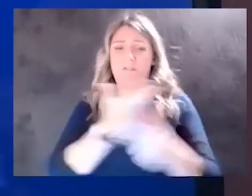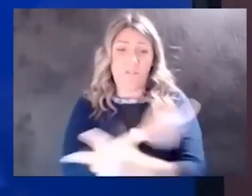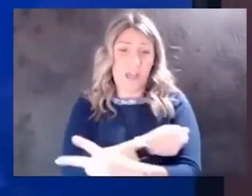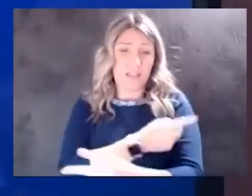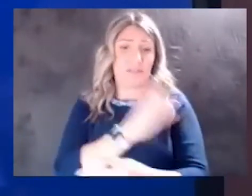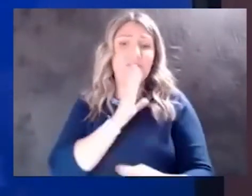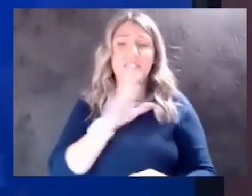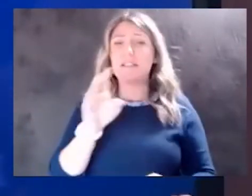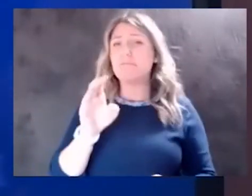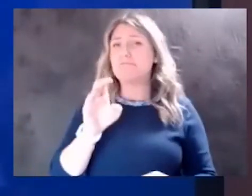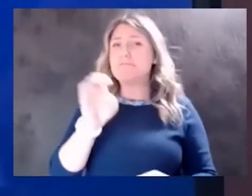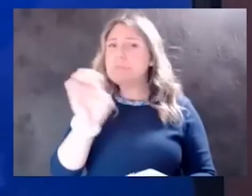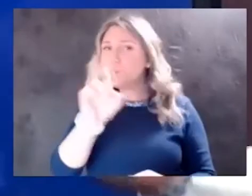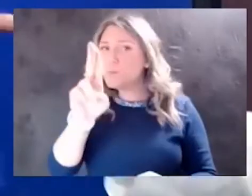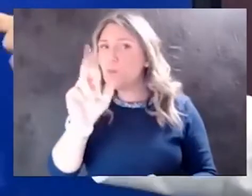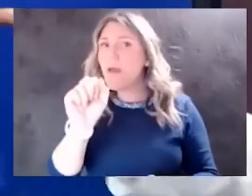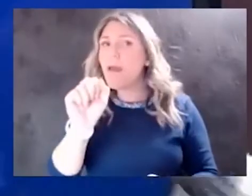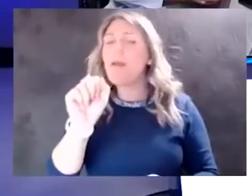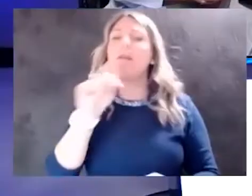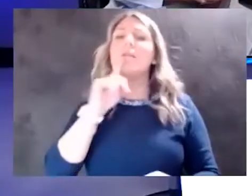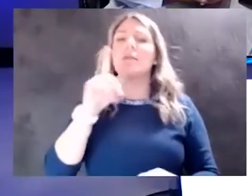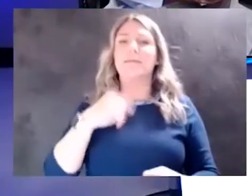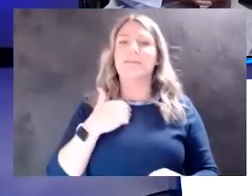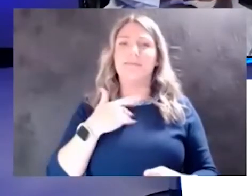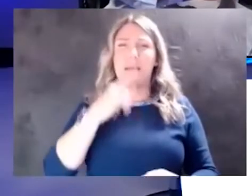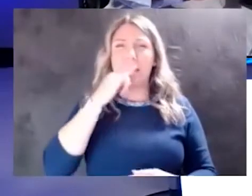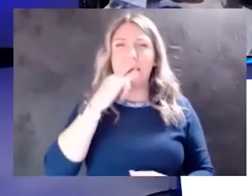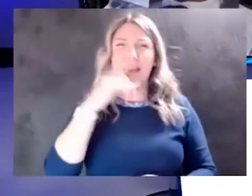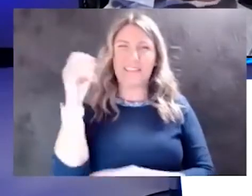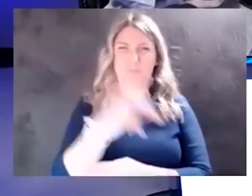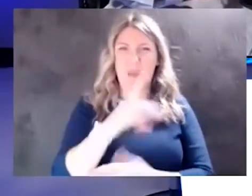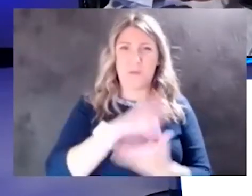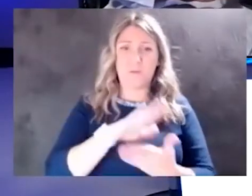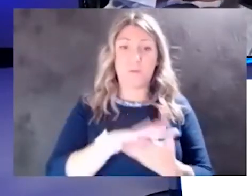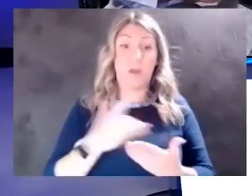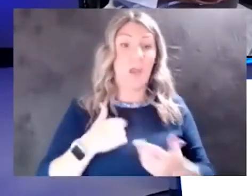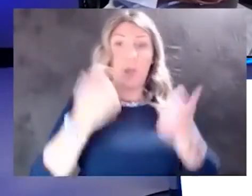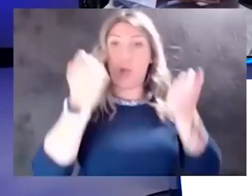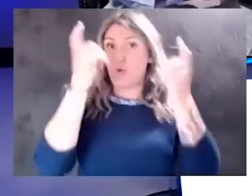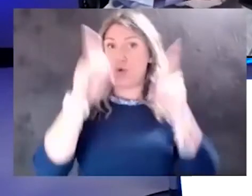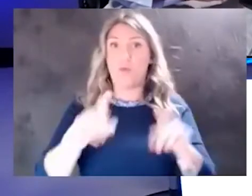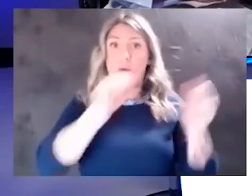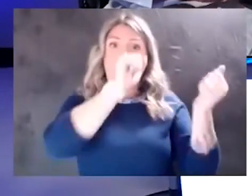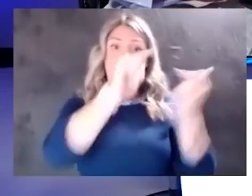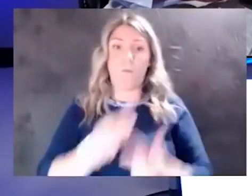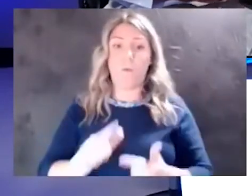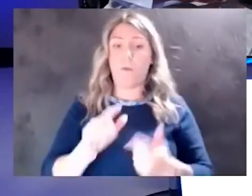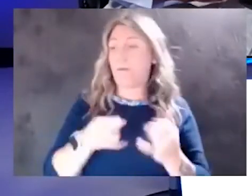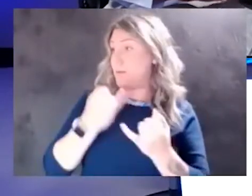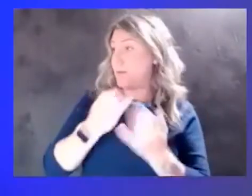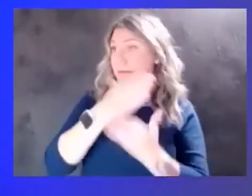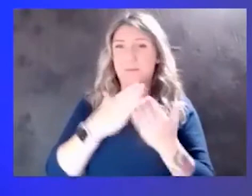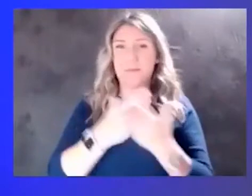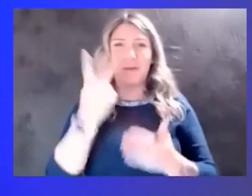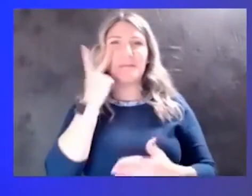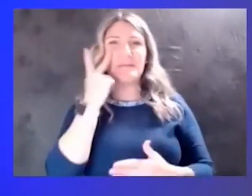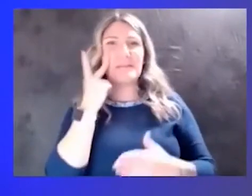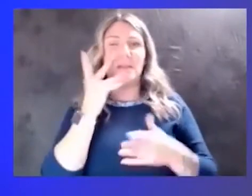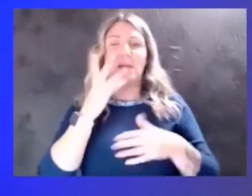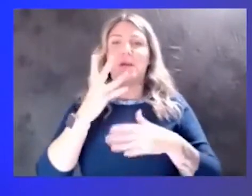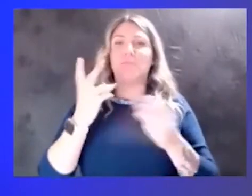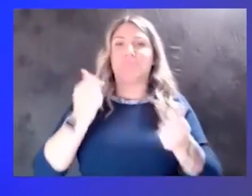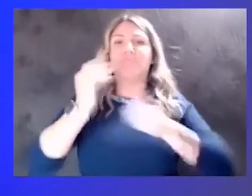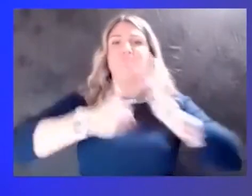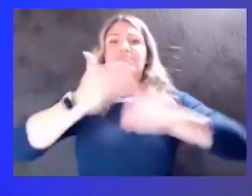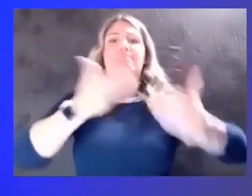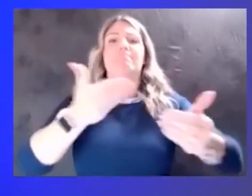for younger kids by the time we head back to school. Yeah, I would agree with all of that, especially that last part. The way we've seen the expedited process of data